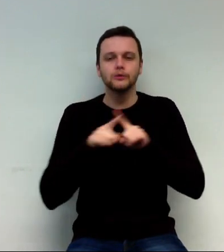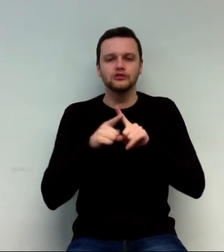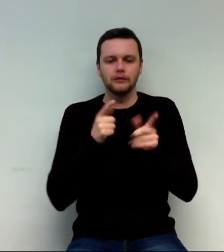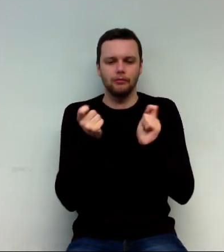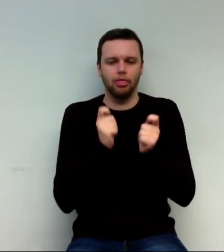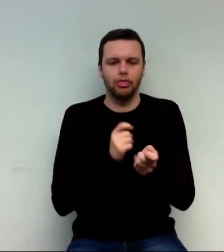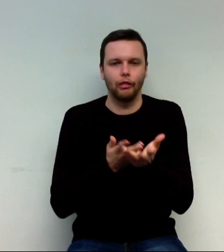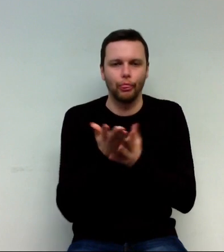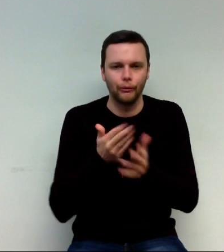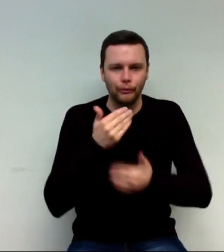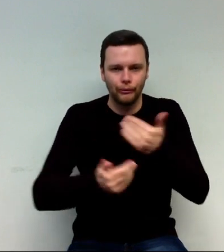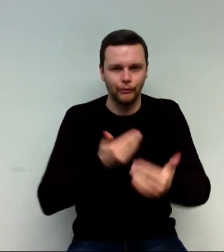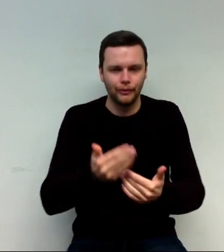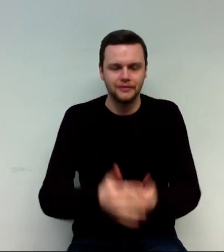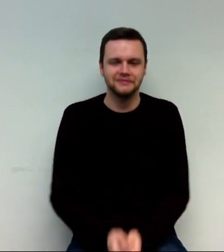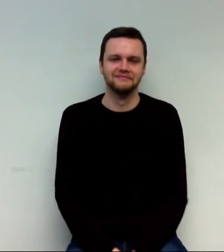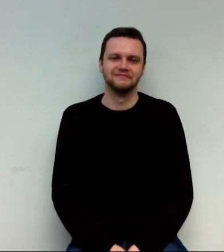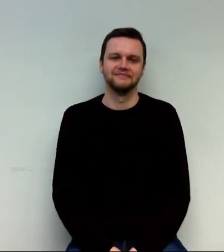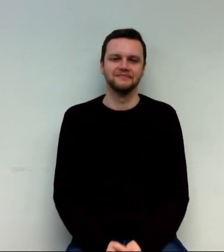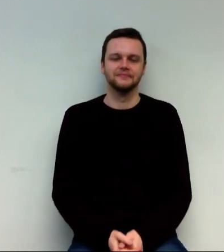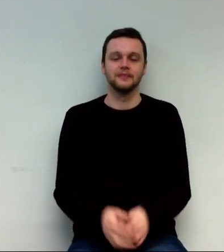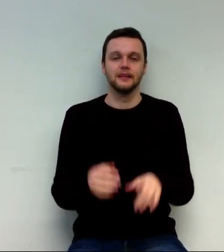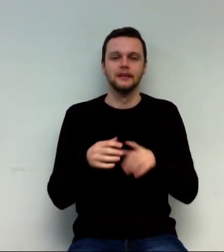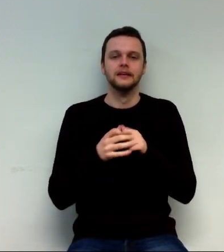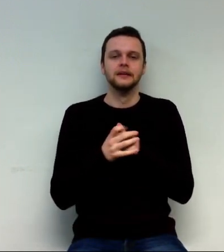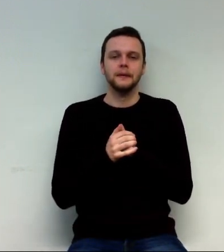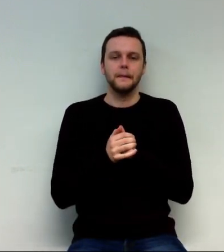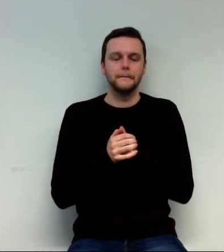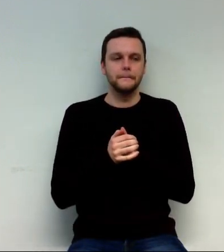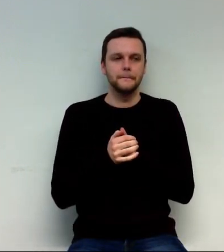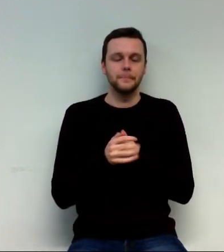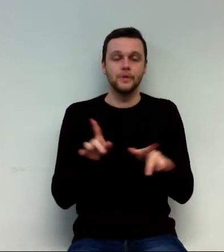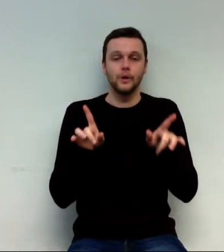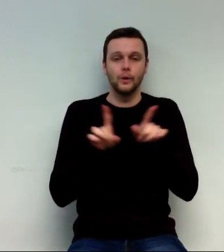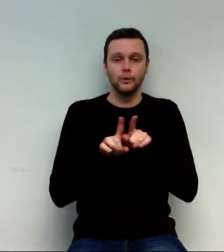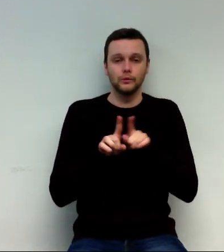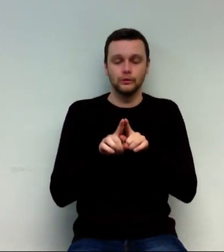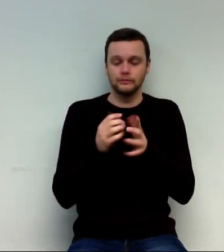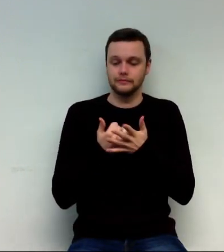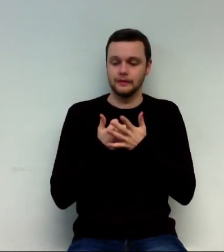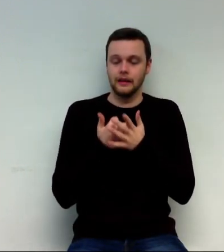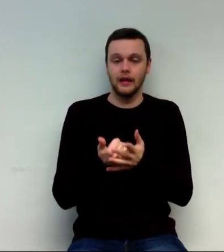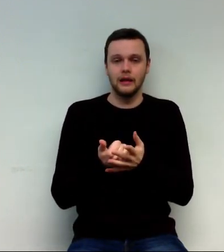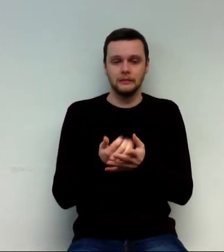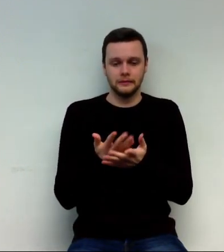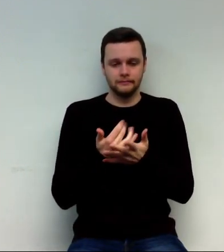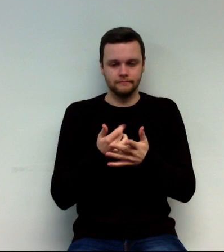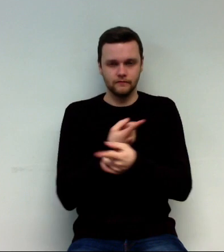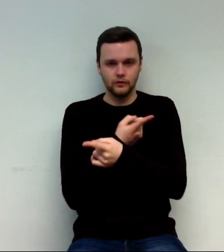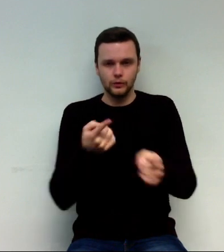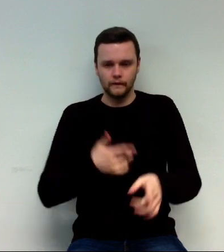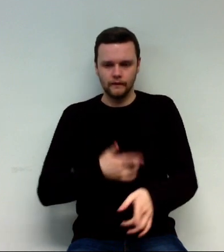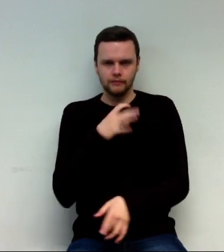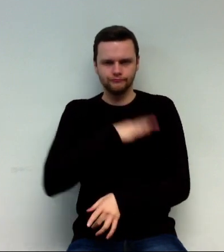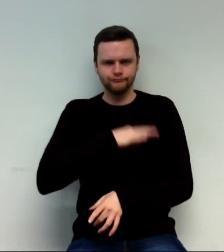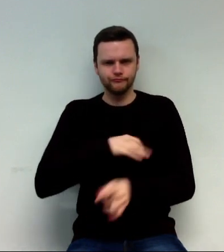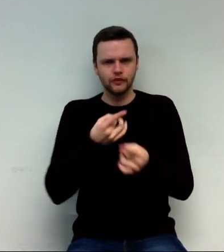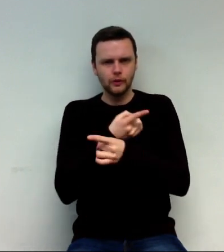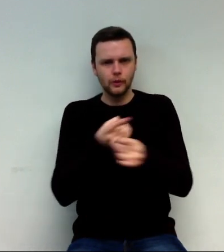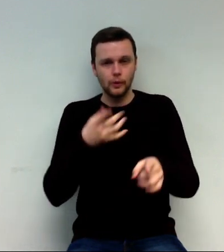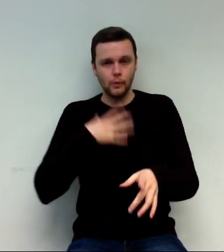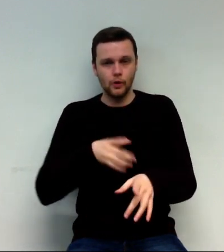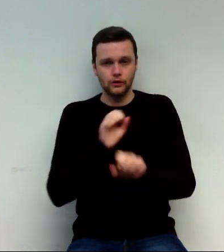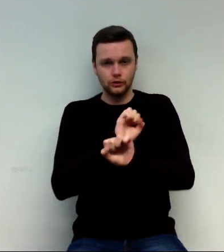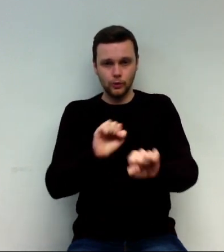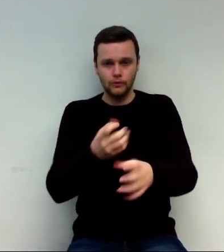like podcasts, but more dangerous. More dangerous. And also, to help you get the most out of these sessions, we really, really want to hear